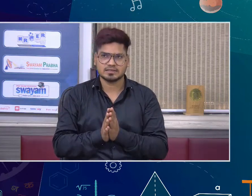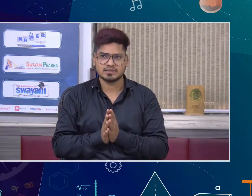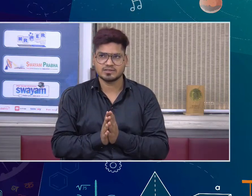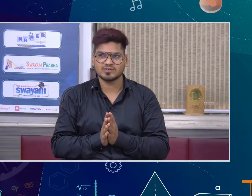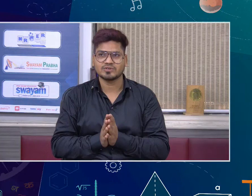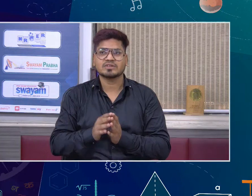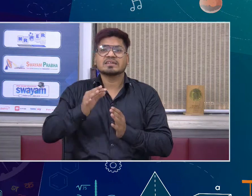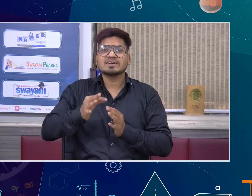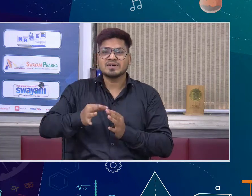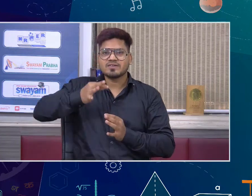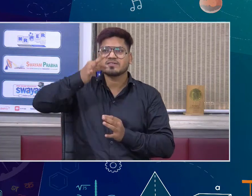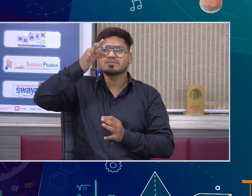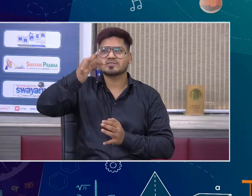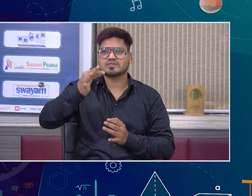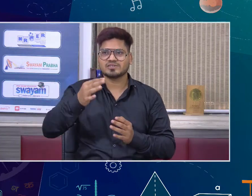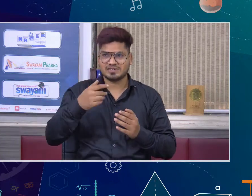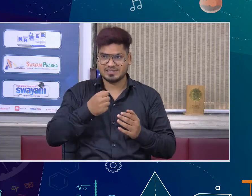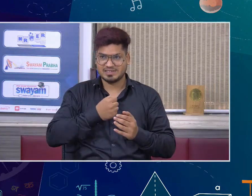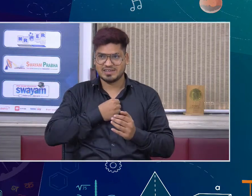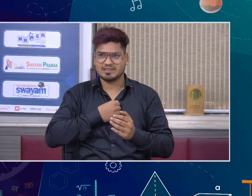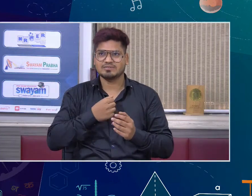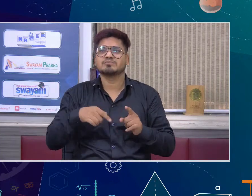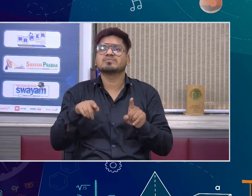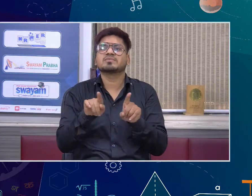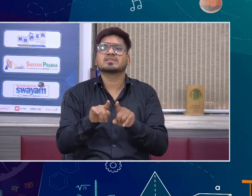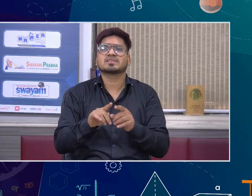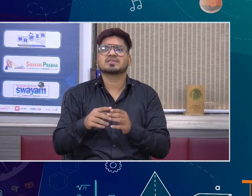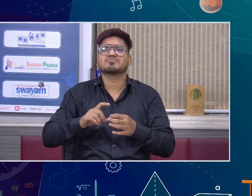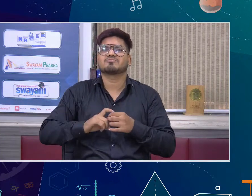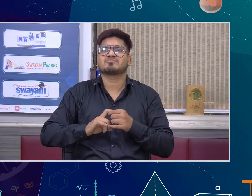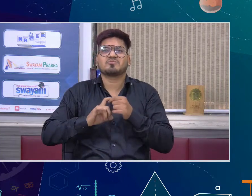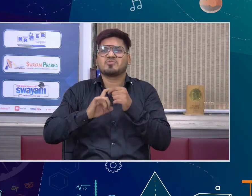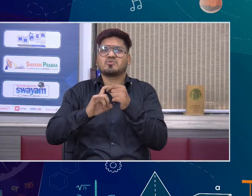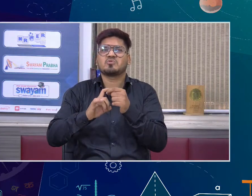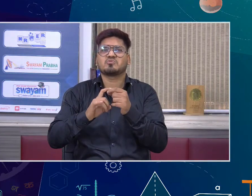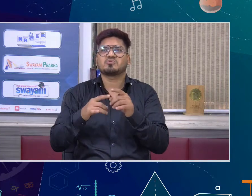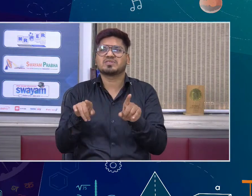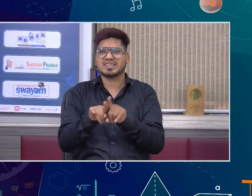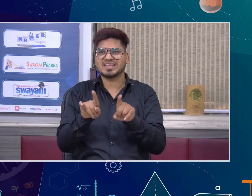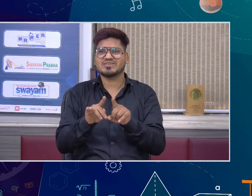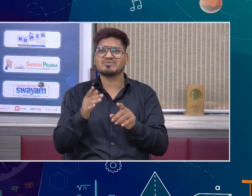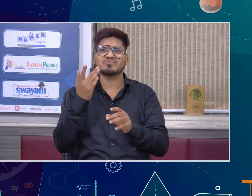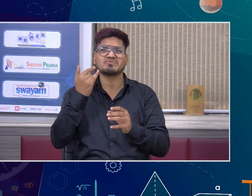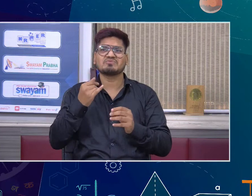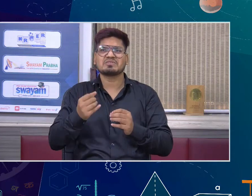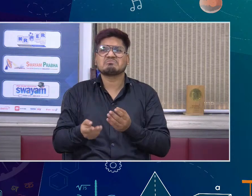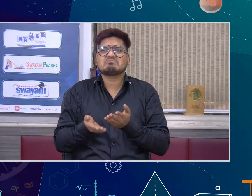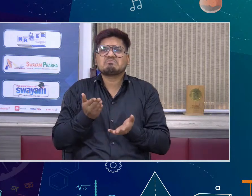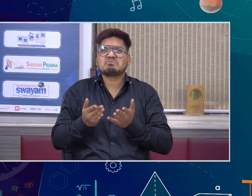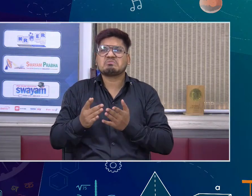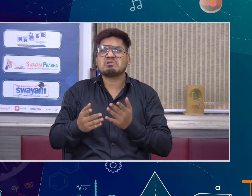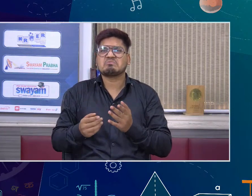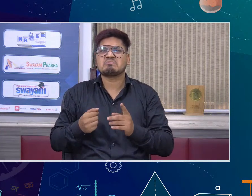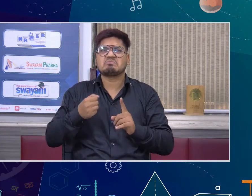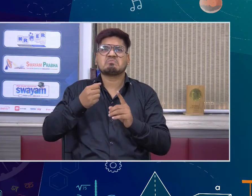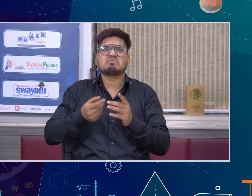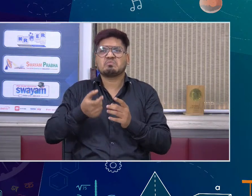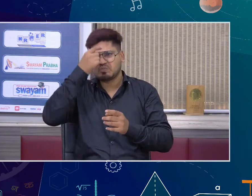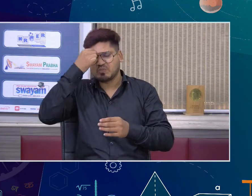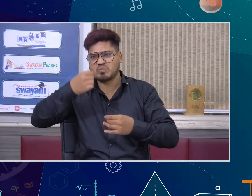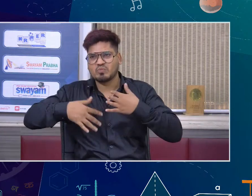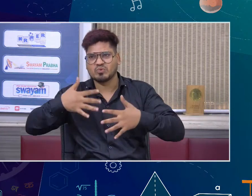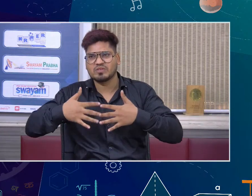In future, inclusive setup, future is like a question mark because we need a lot of adaptation in